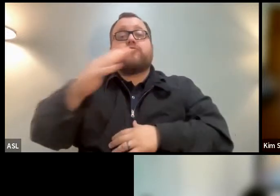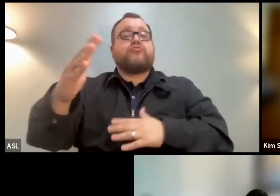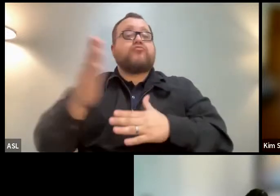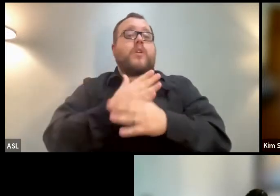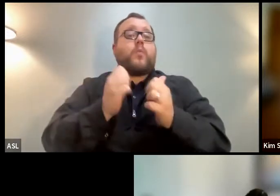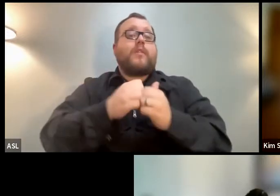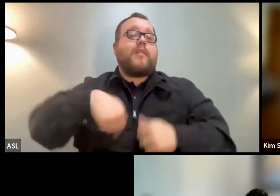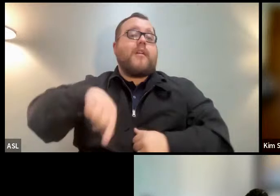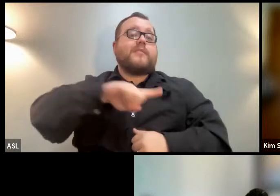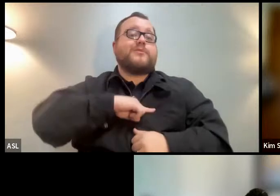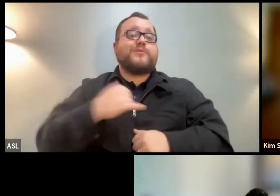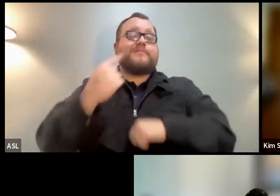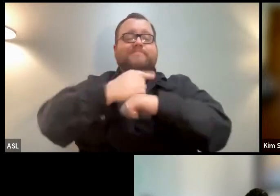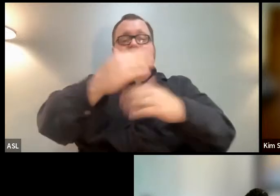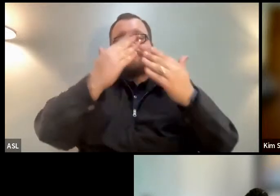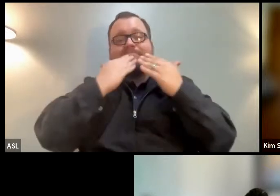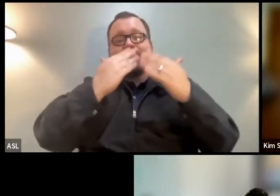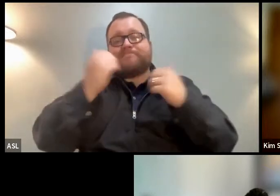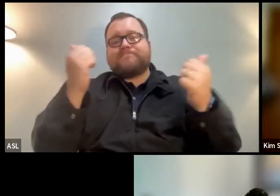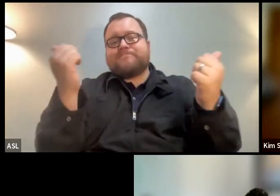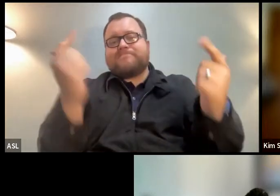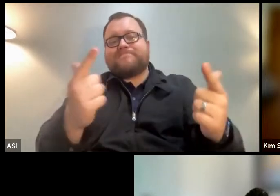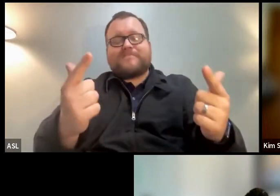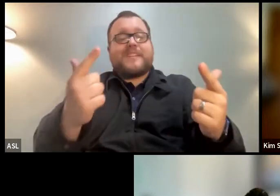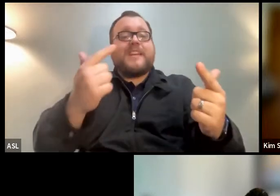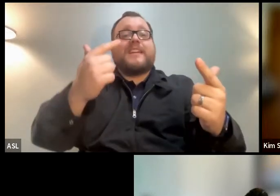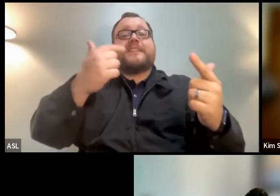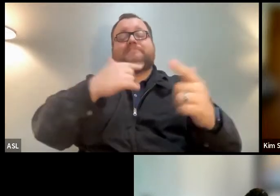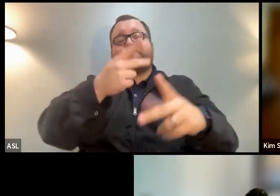today. Thank you, everyone. Be well, and we'll